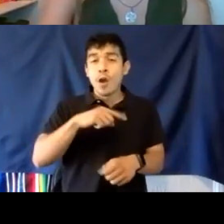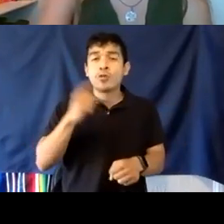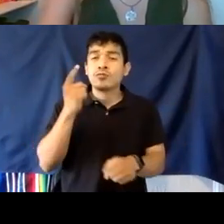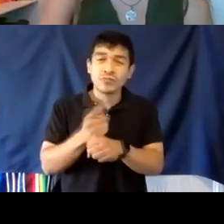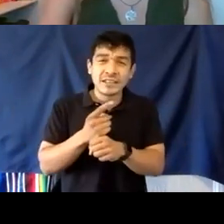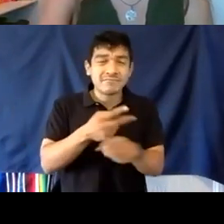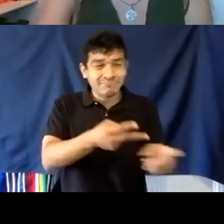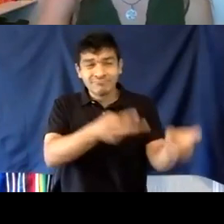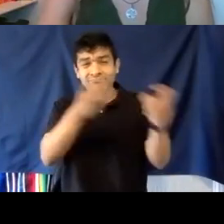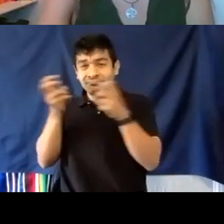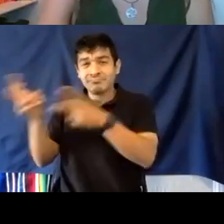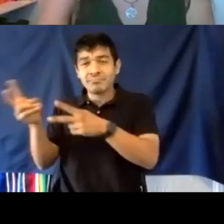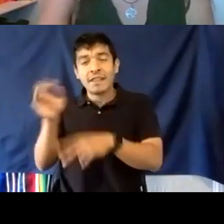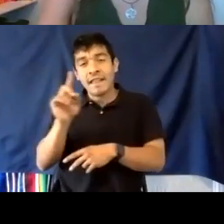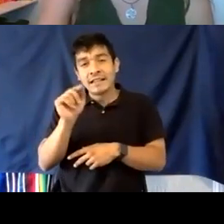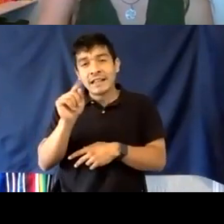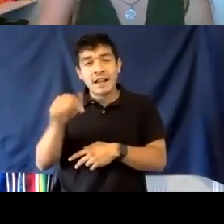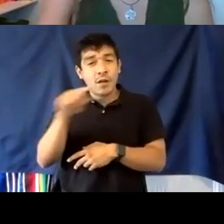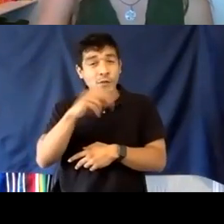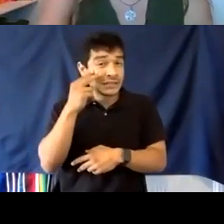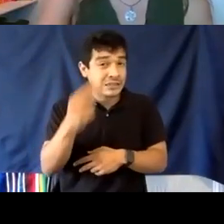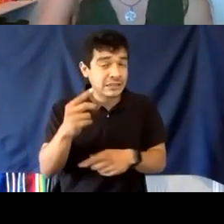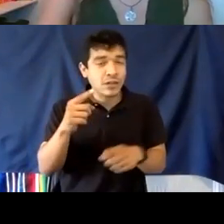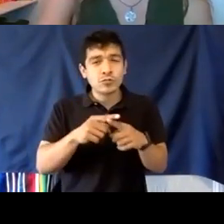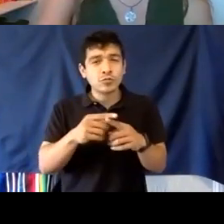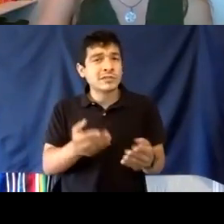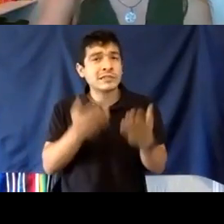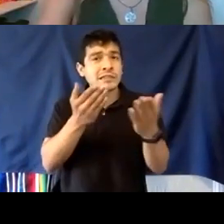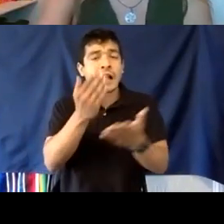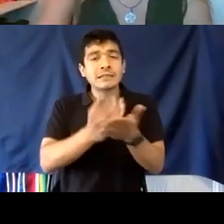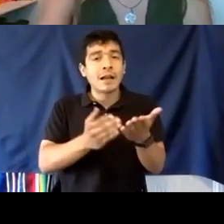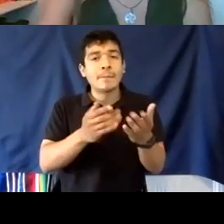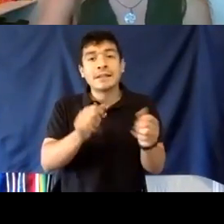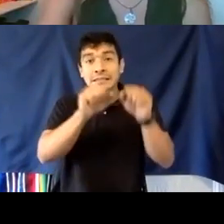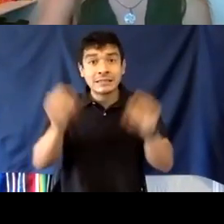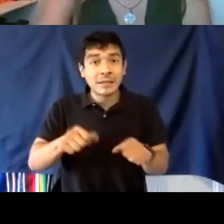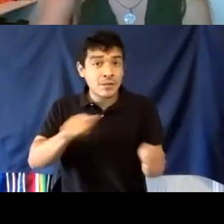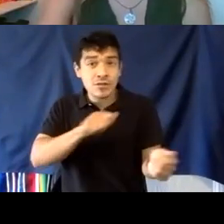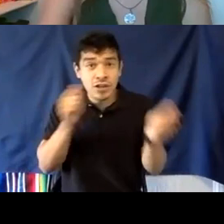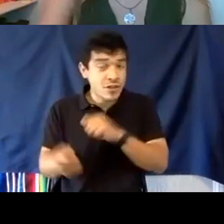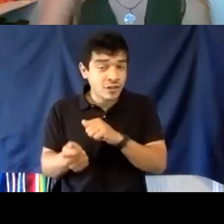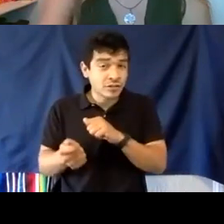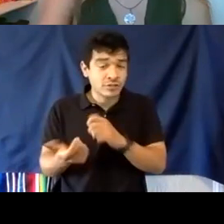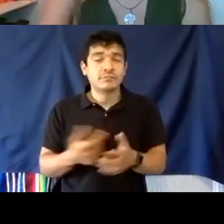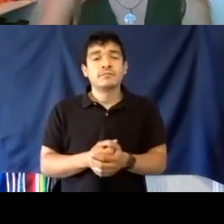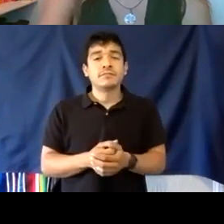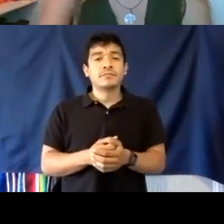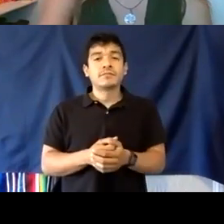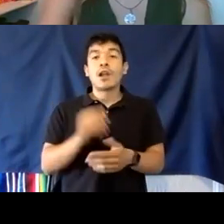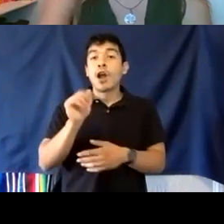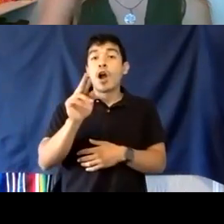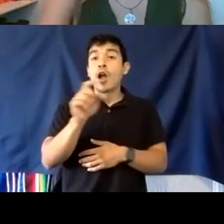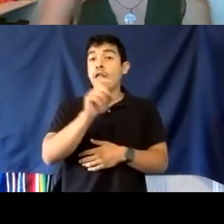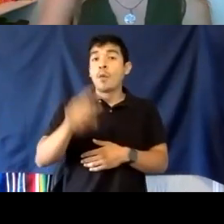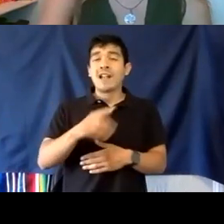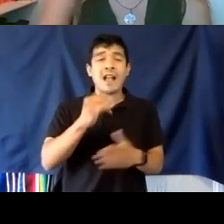extrapolating from the data that we see in order to suggest some systemic remedies? Are the questions and the designs really